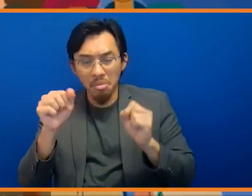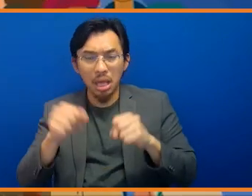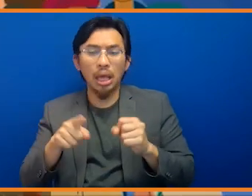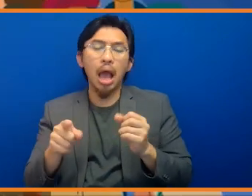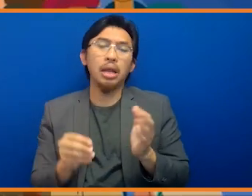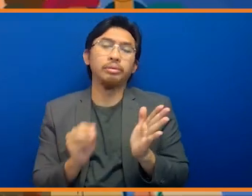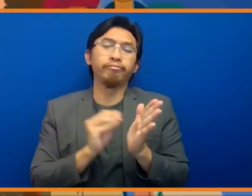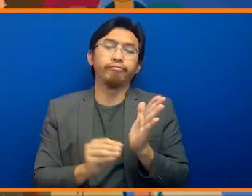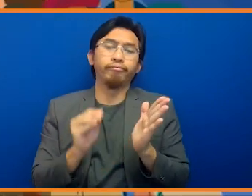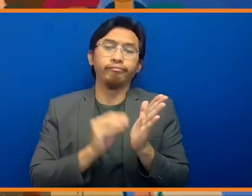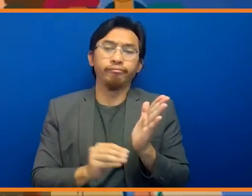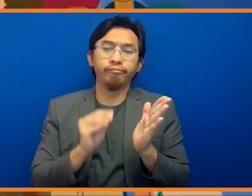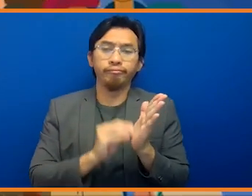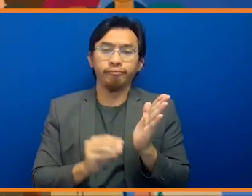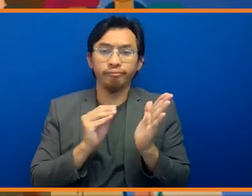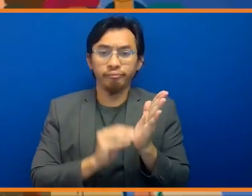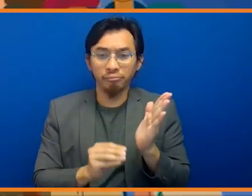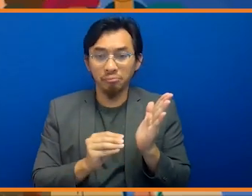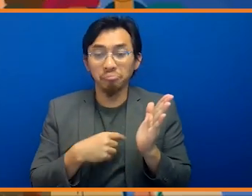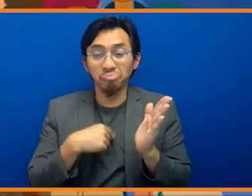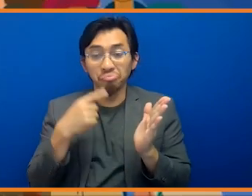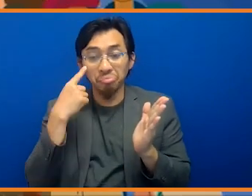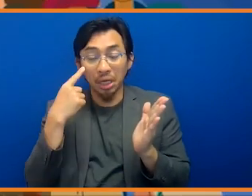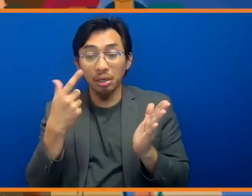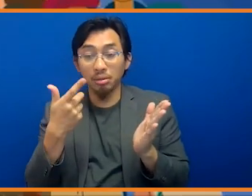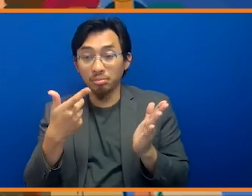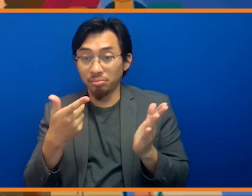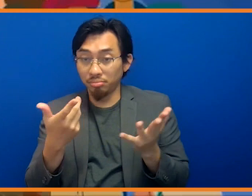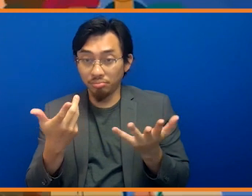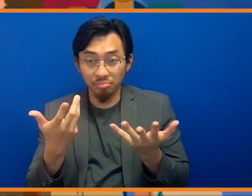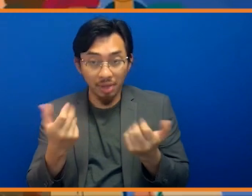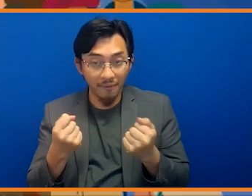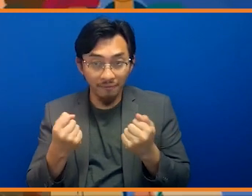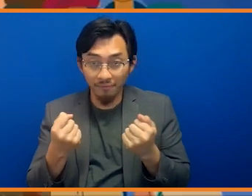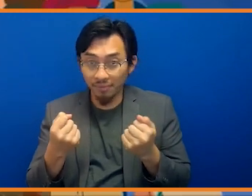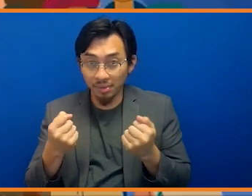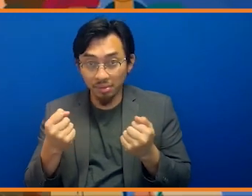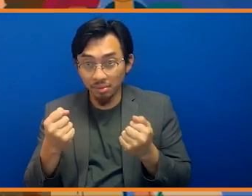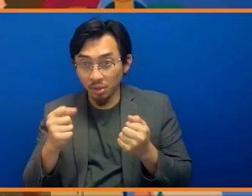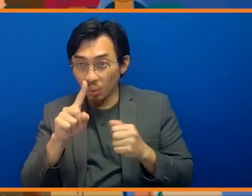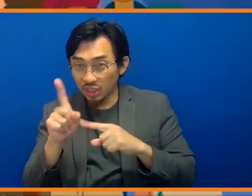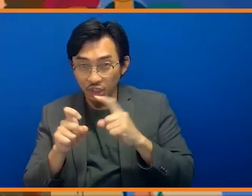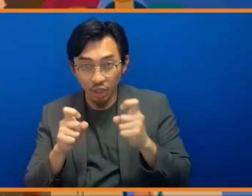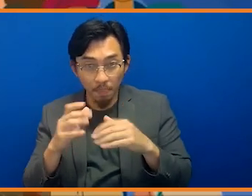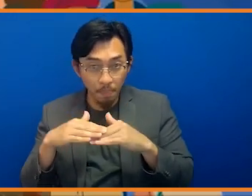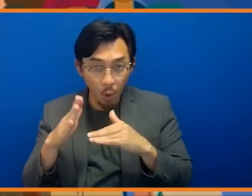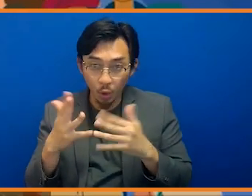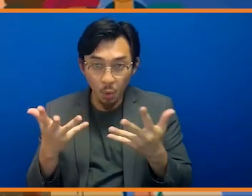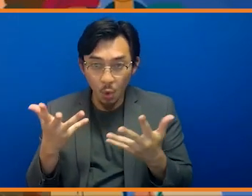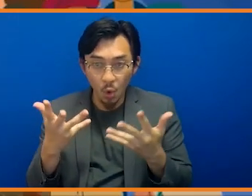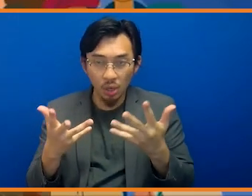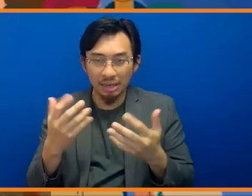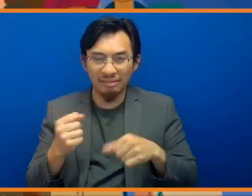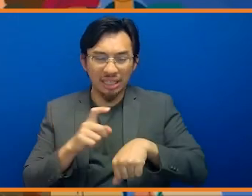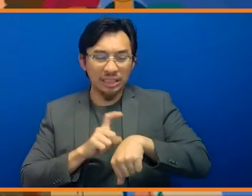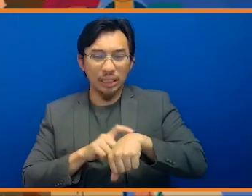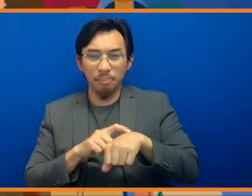write at that notes. So I don't think we can have more questions because we are really limited in